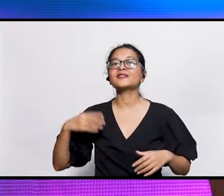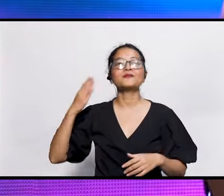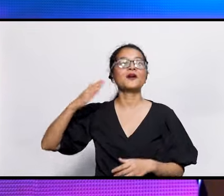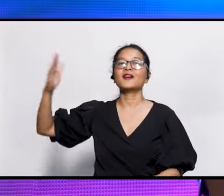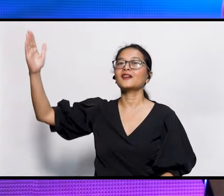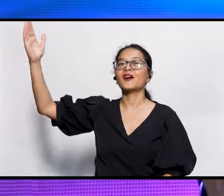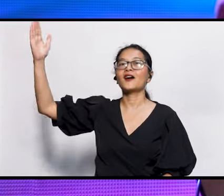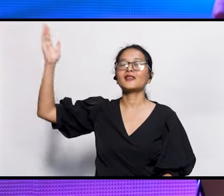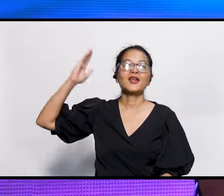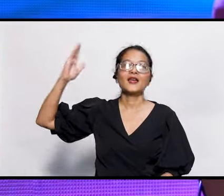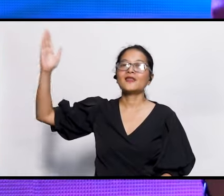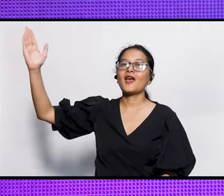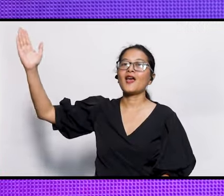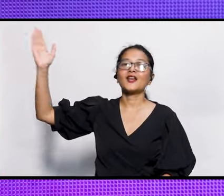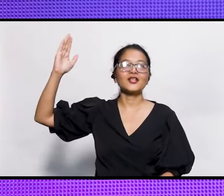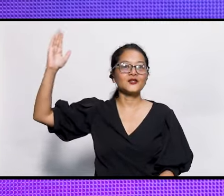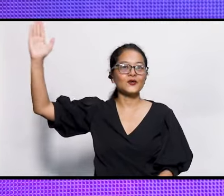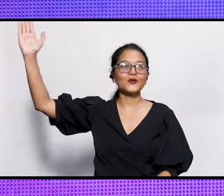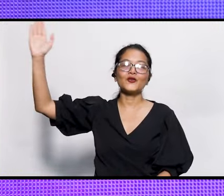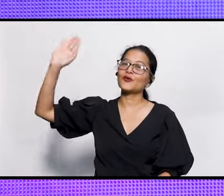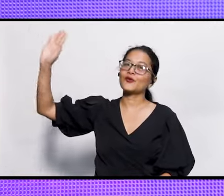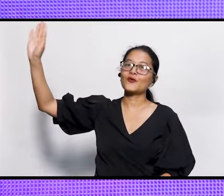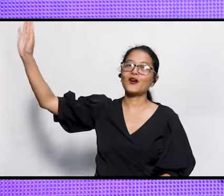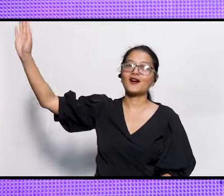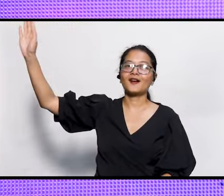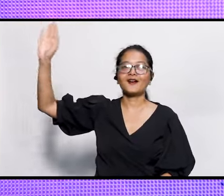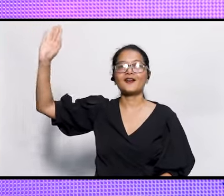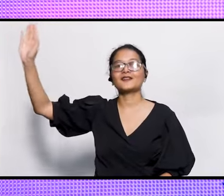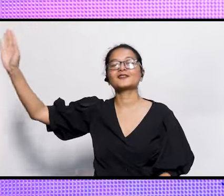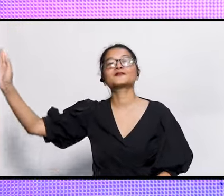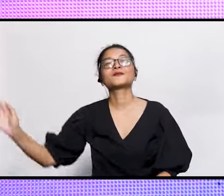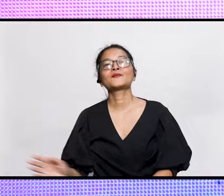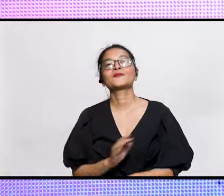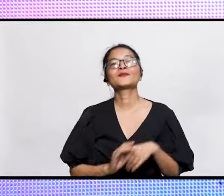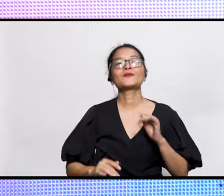keeper my god That is who you